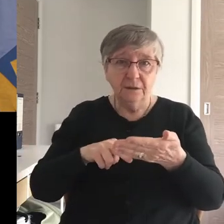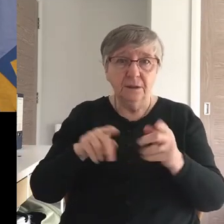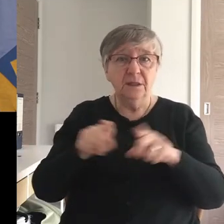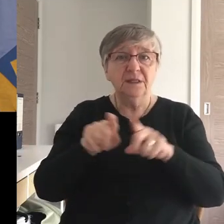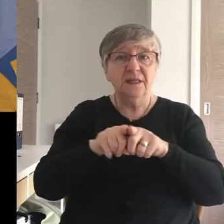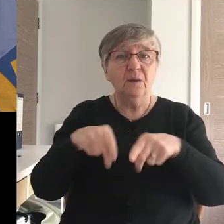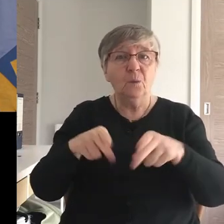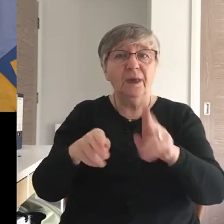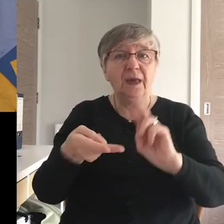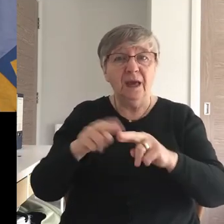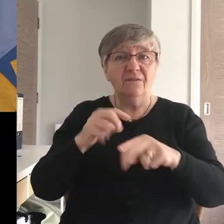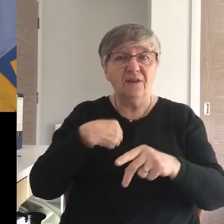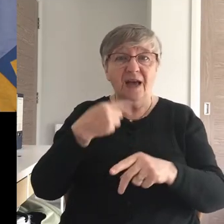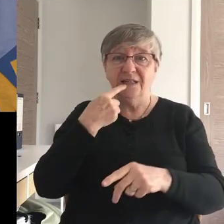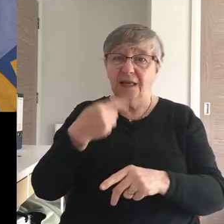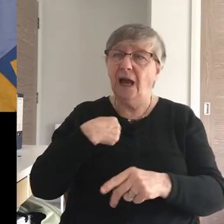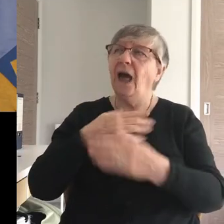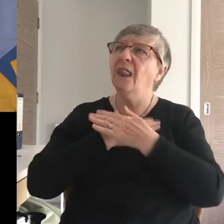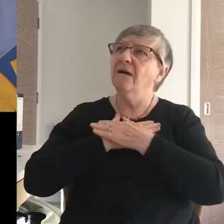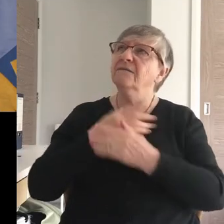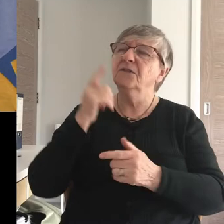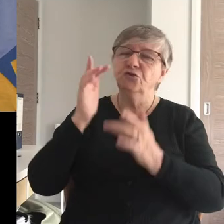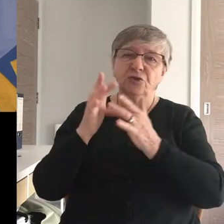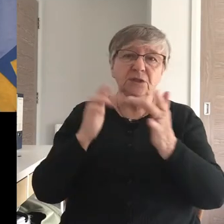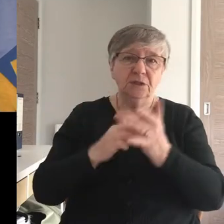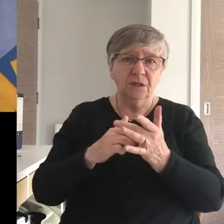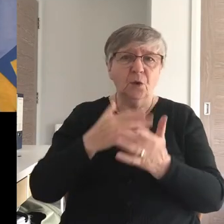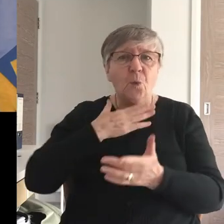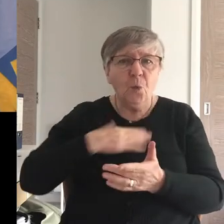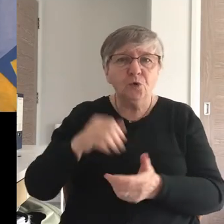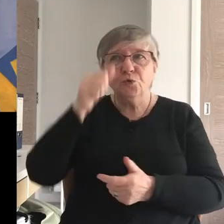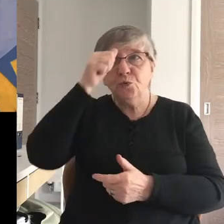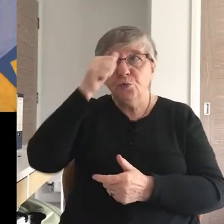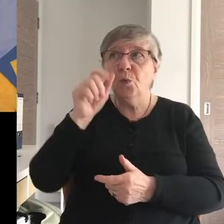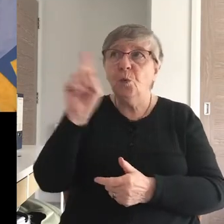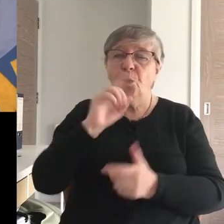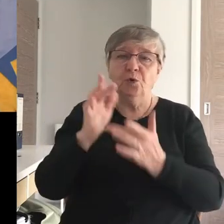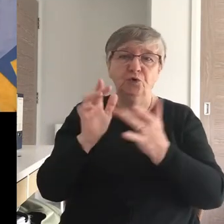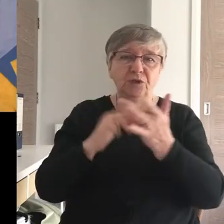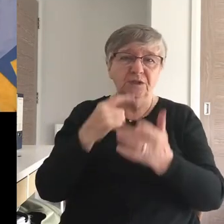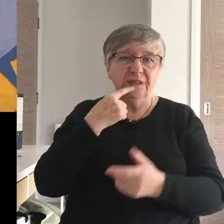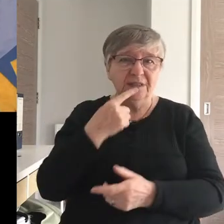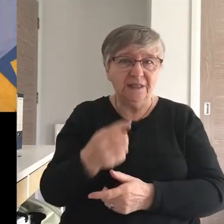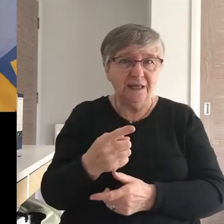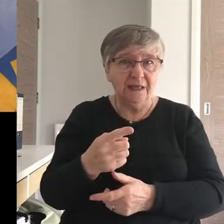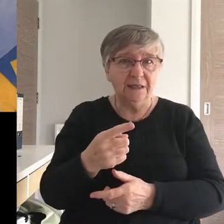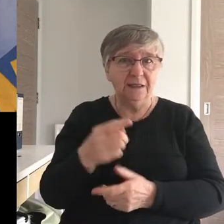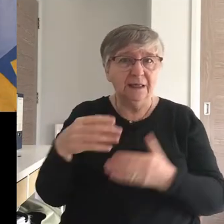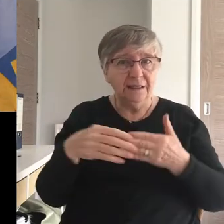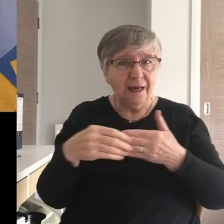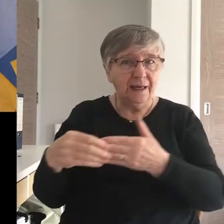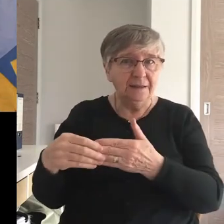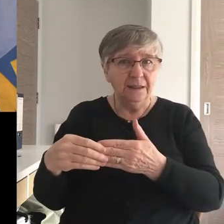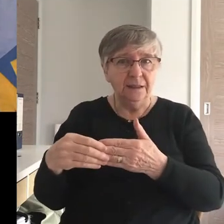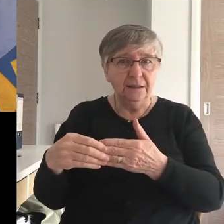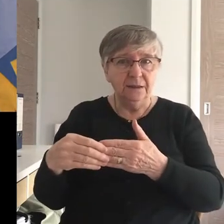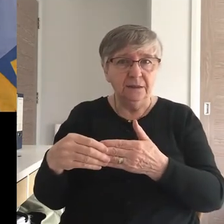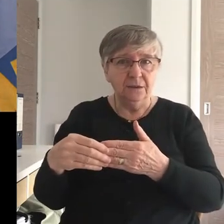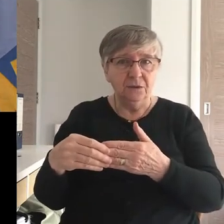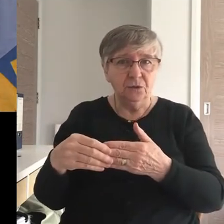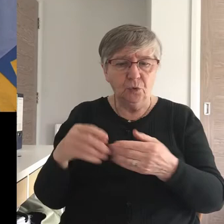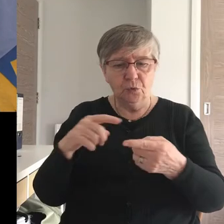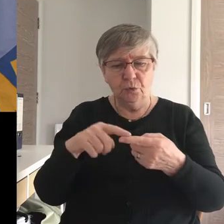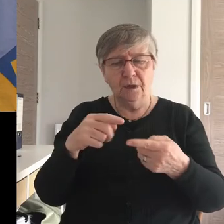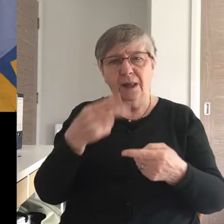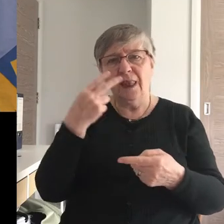Jesus, we will want to know, hear from him, and read the scriptures and what he's saying to us. So there's those two tests in the previous